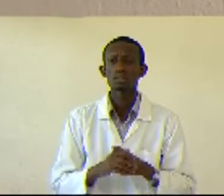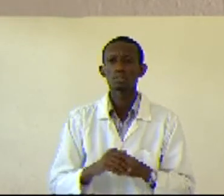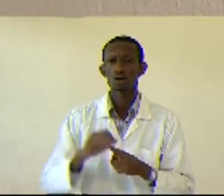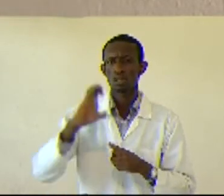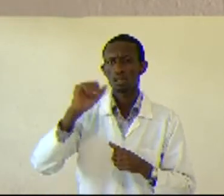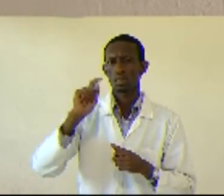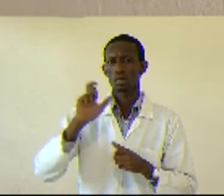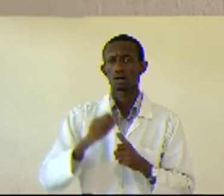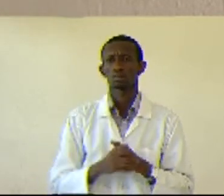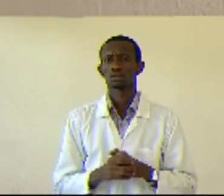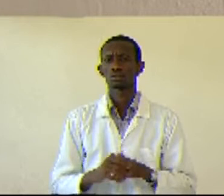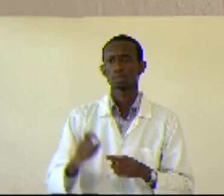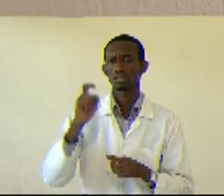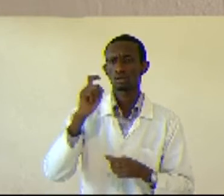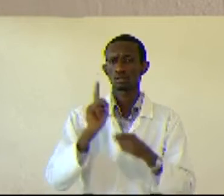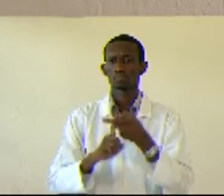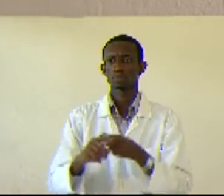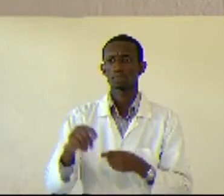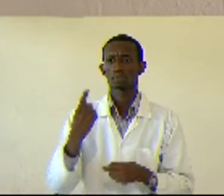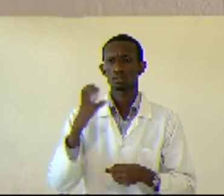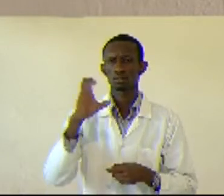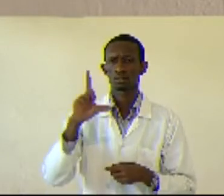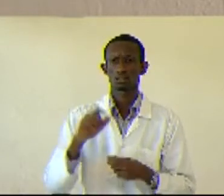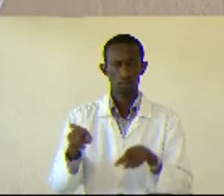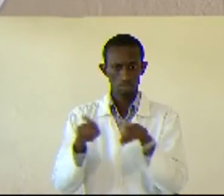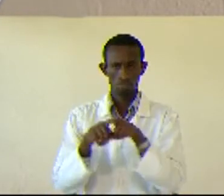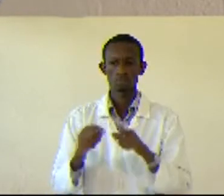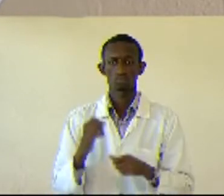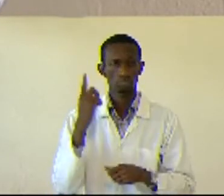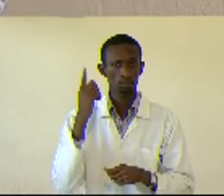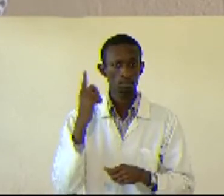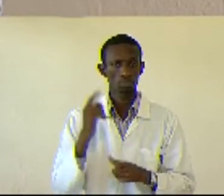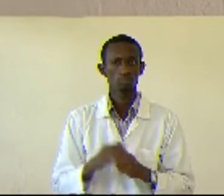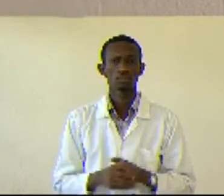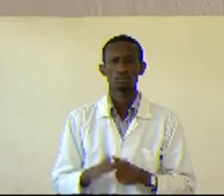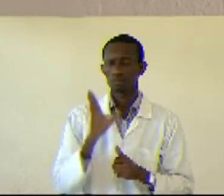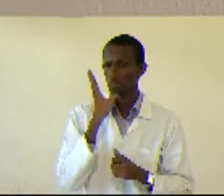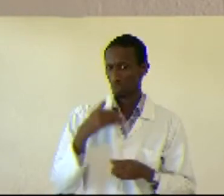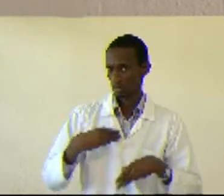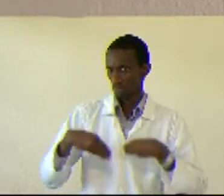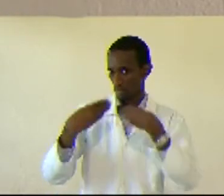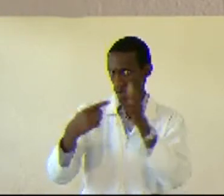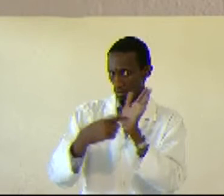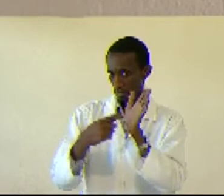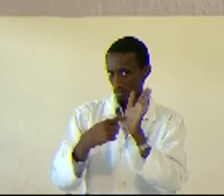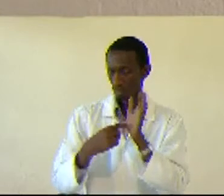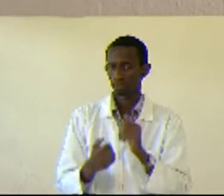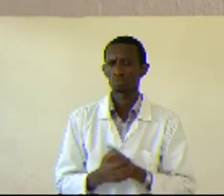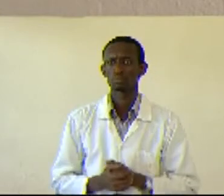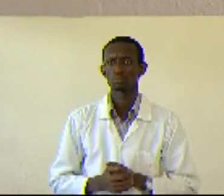cotangent of x then plus c. This is the same, right? Let me give you an example for that.